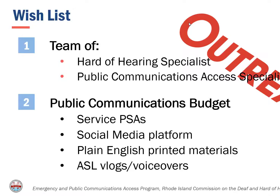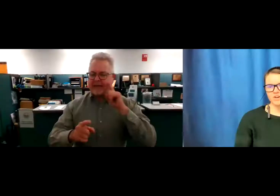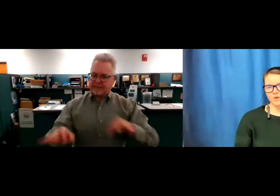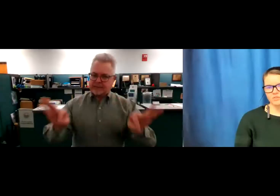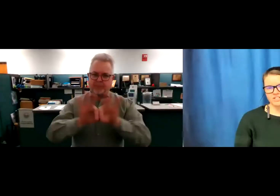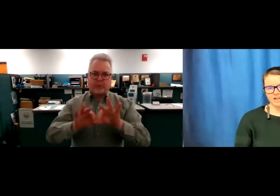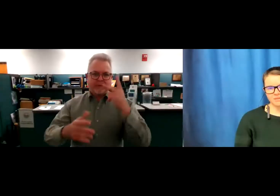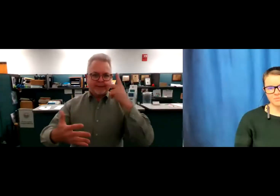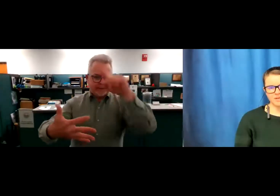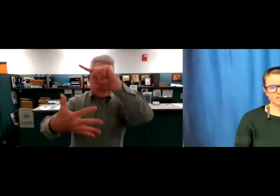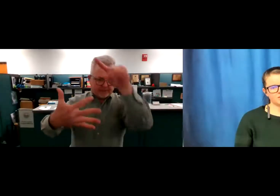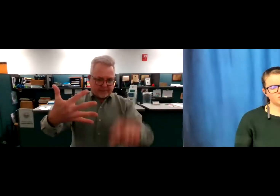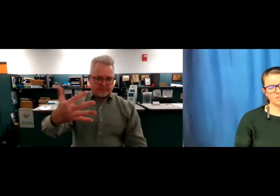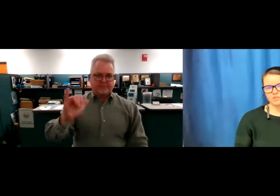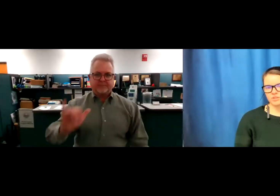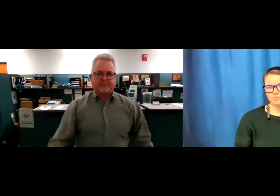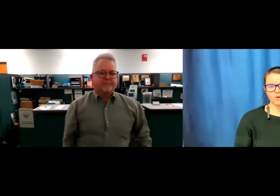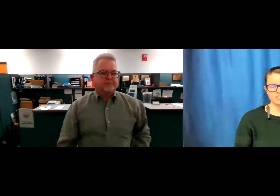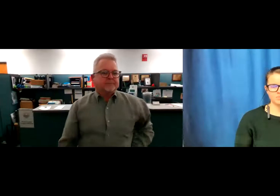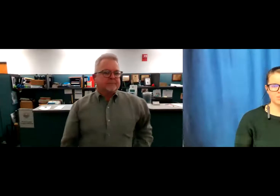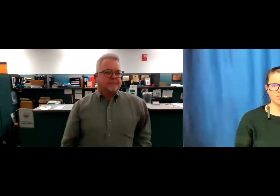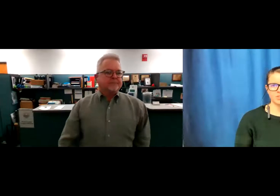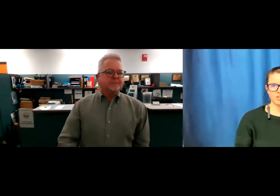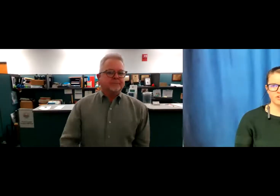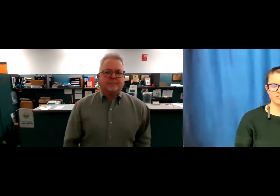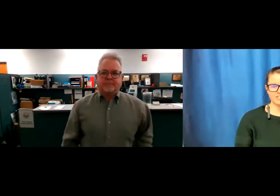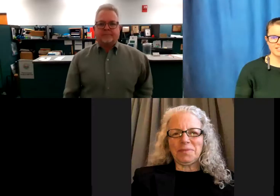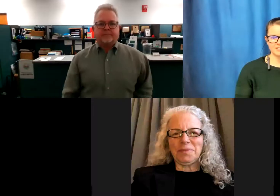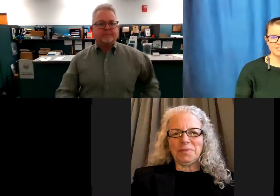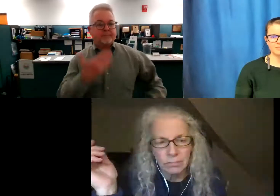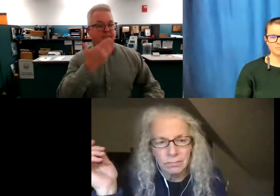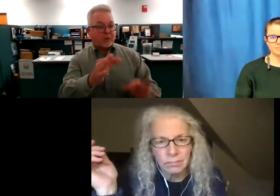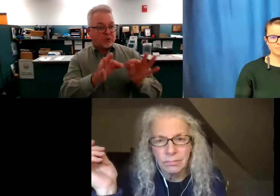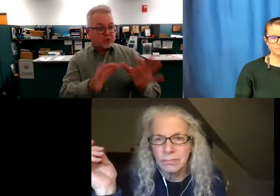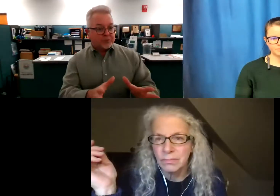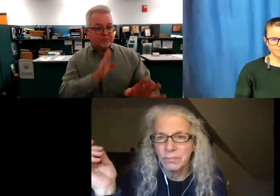I know I've gone over time, but I think it's really important to be able to look at all of these things.